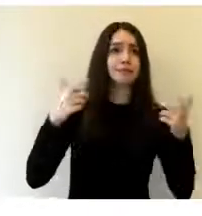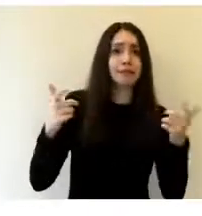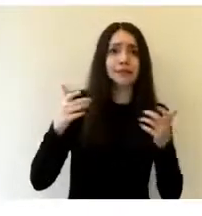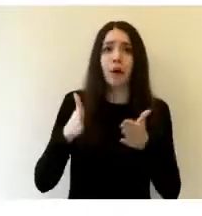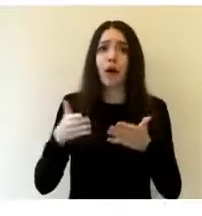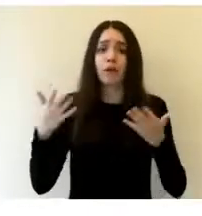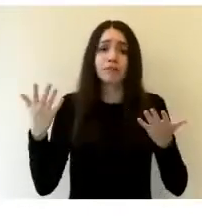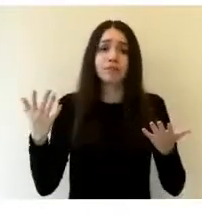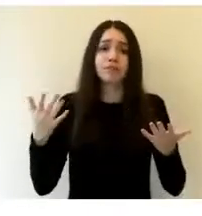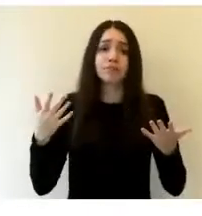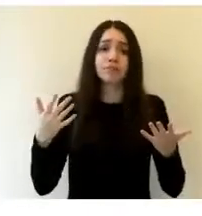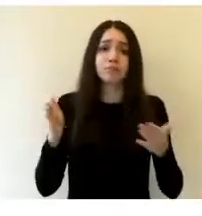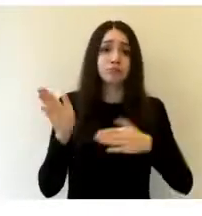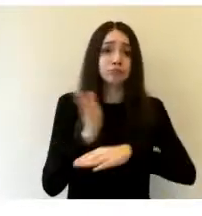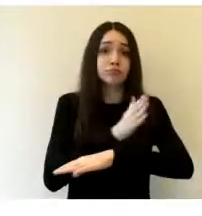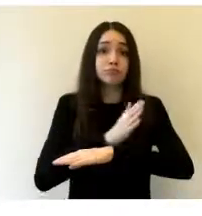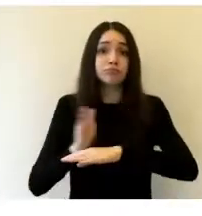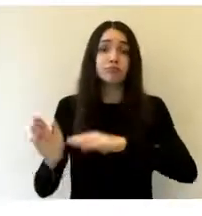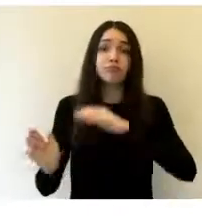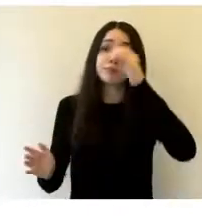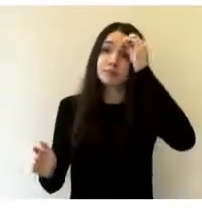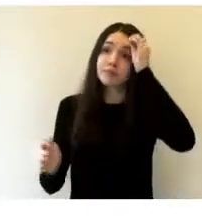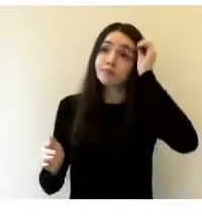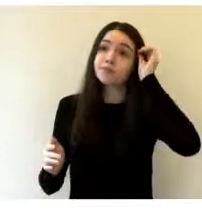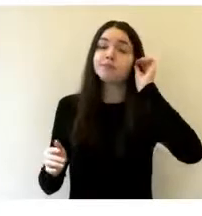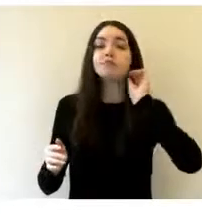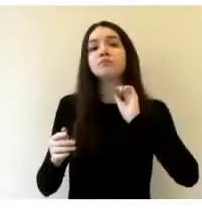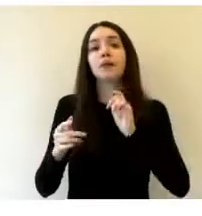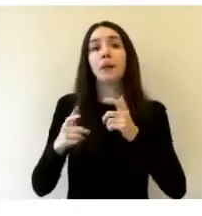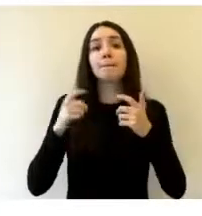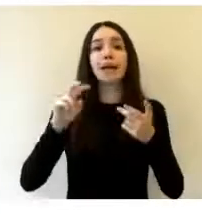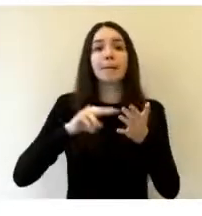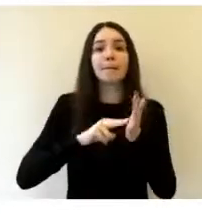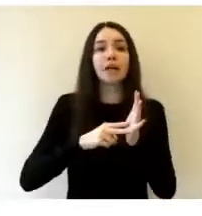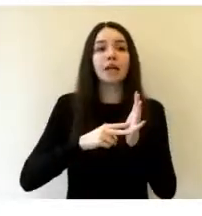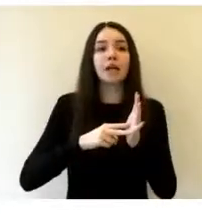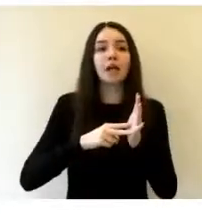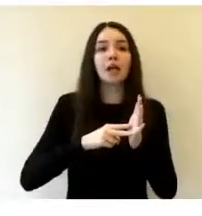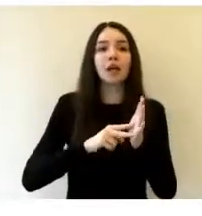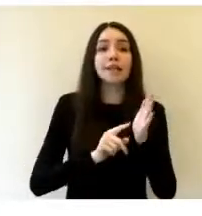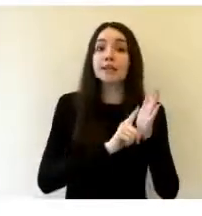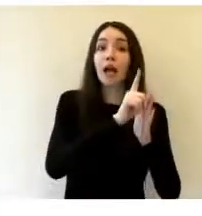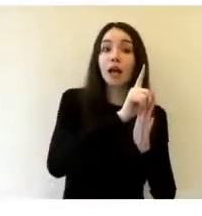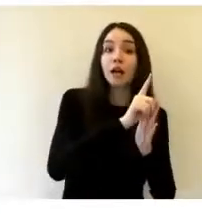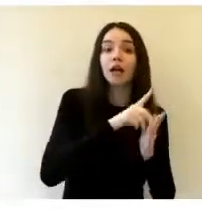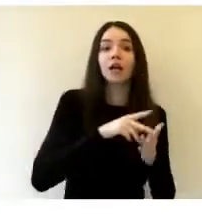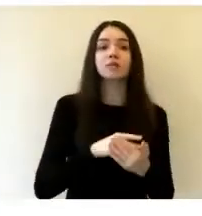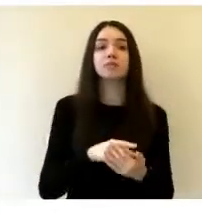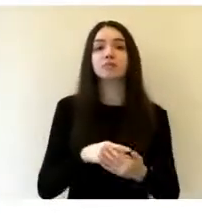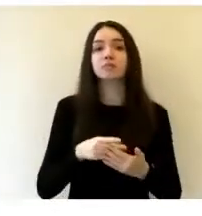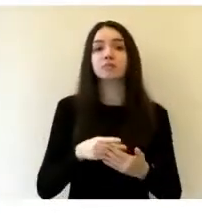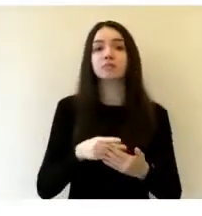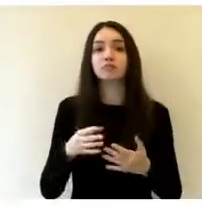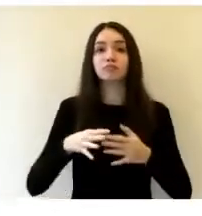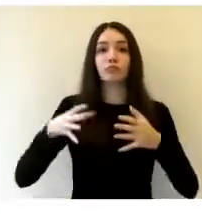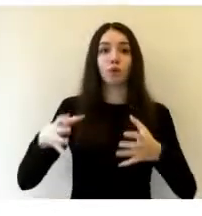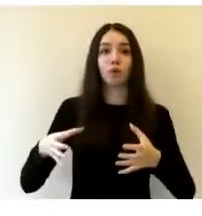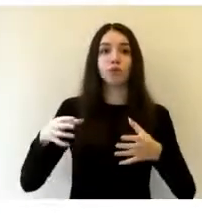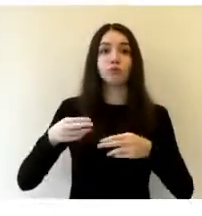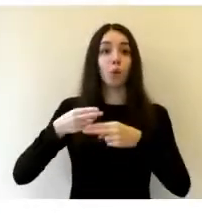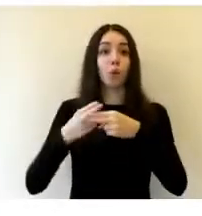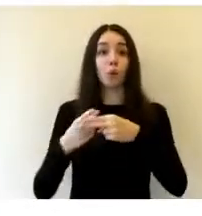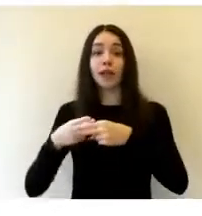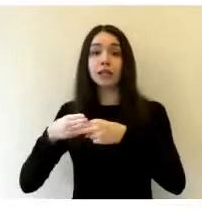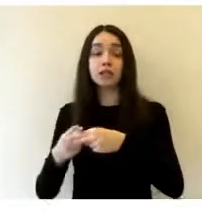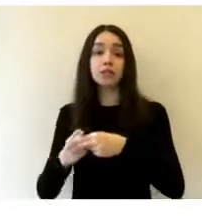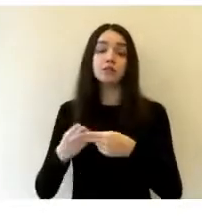me, or at least it's not taller than me, but what does big mean? Does it mean height? Does it mean volume or area? Does it mean weight?